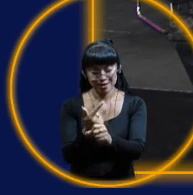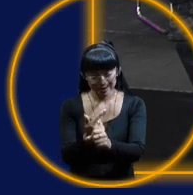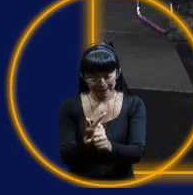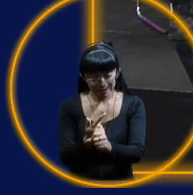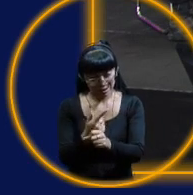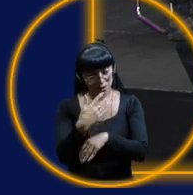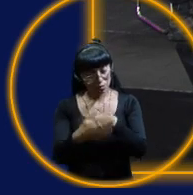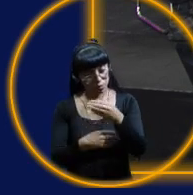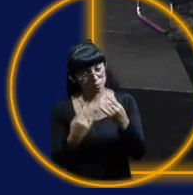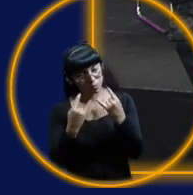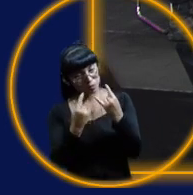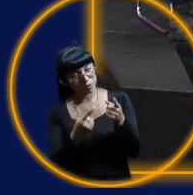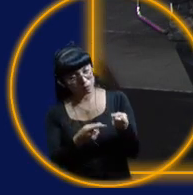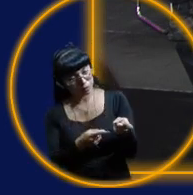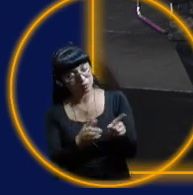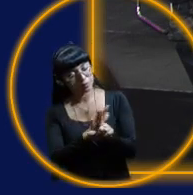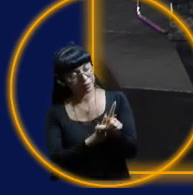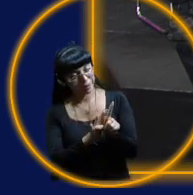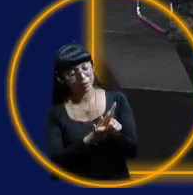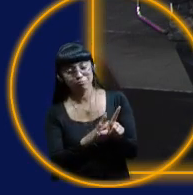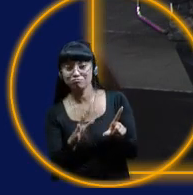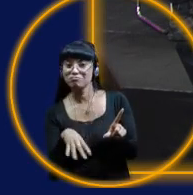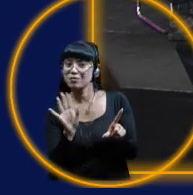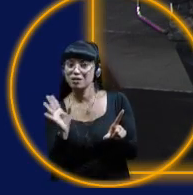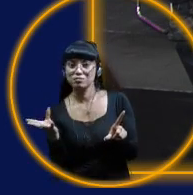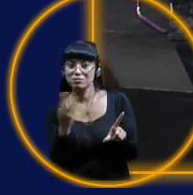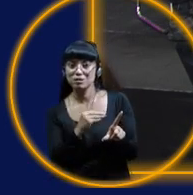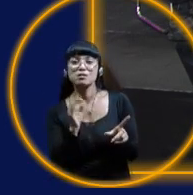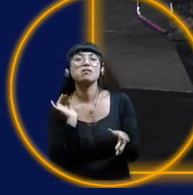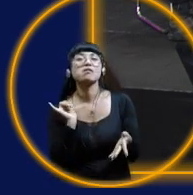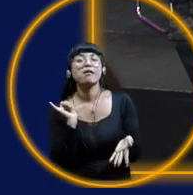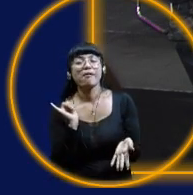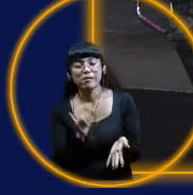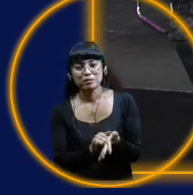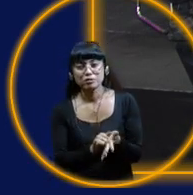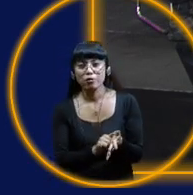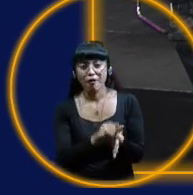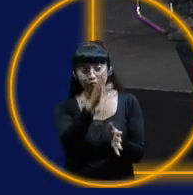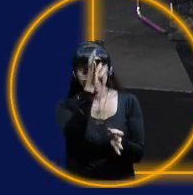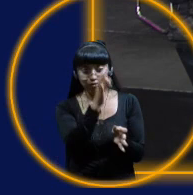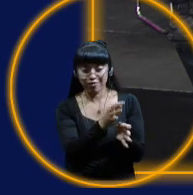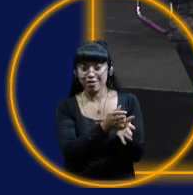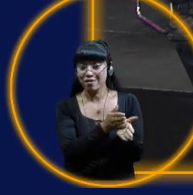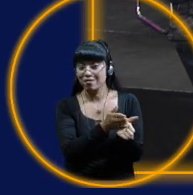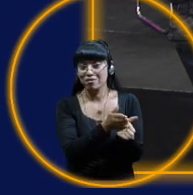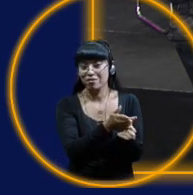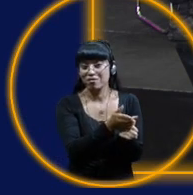life more and like kind of are more loyal than if they find out about you all